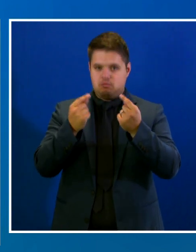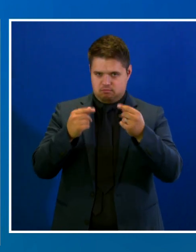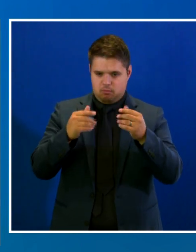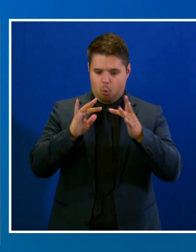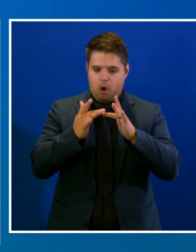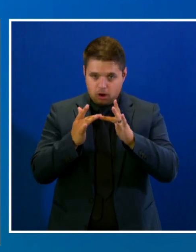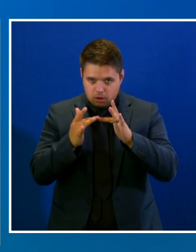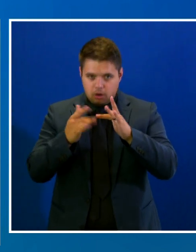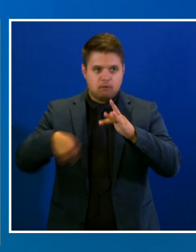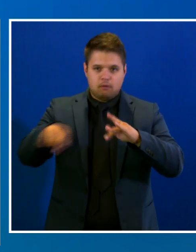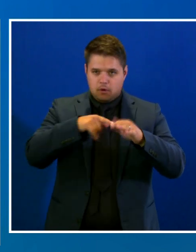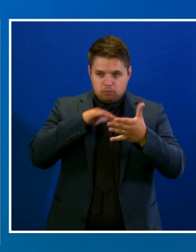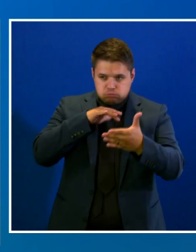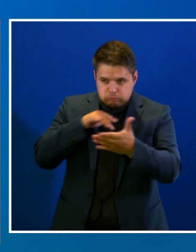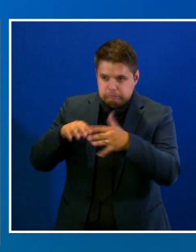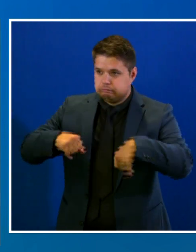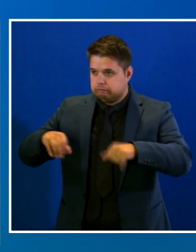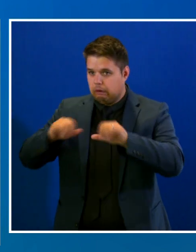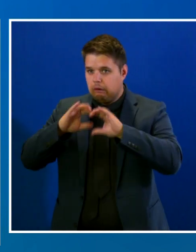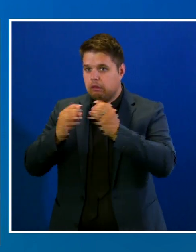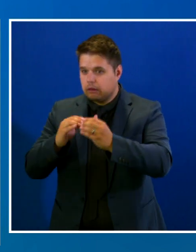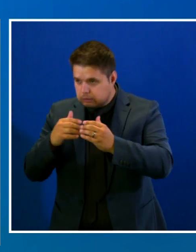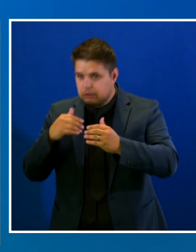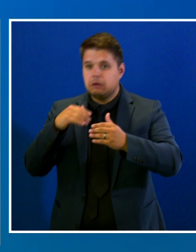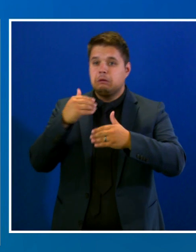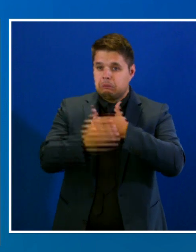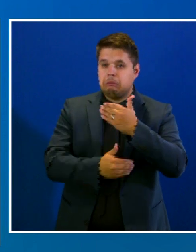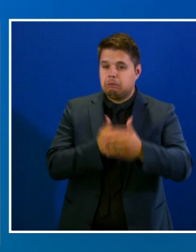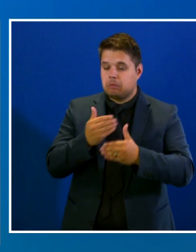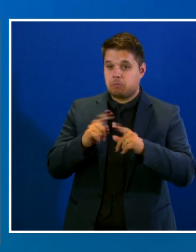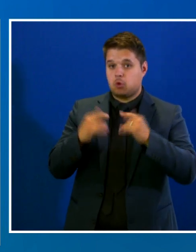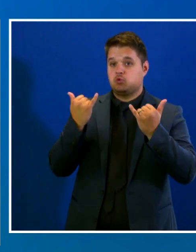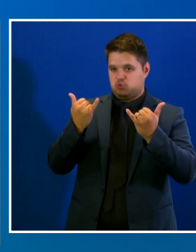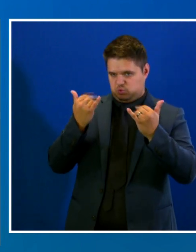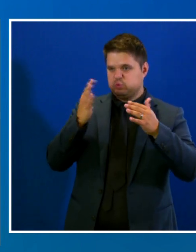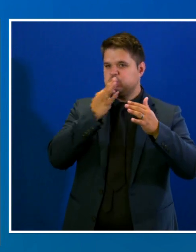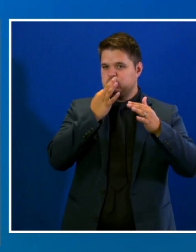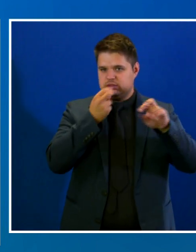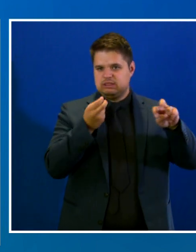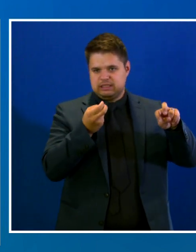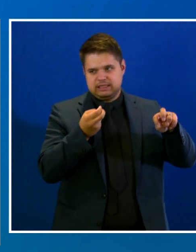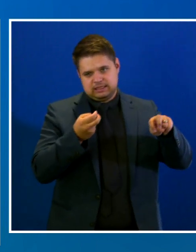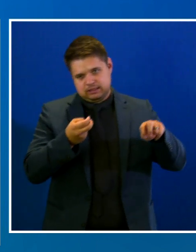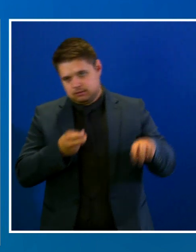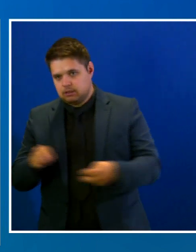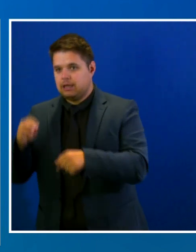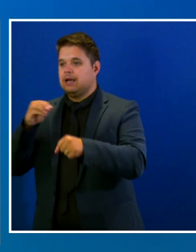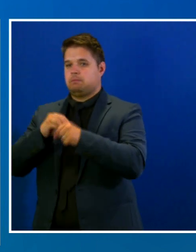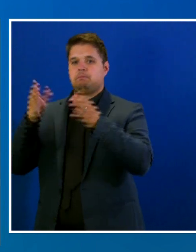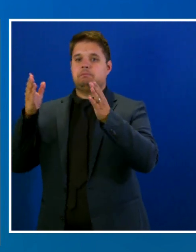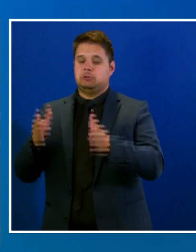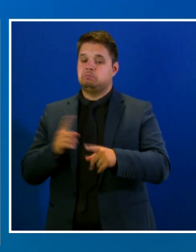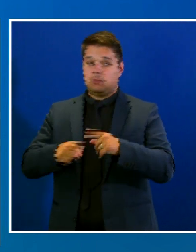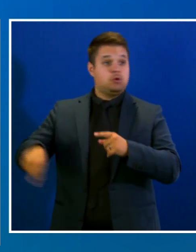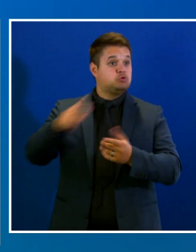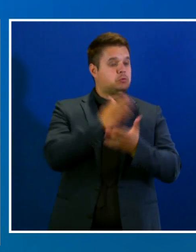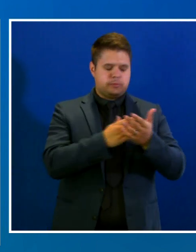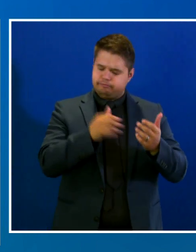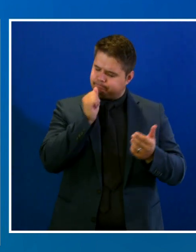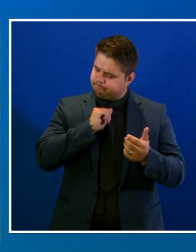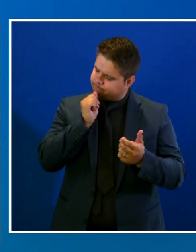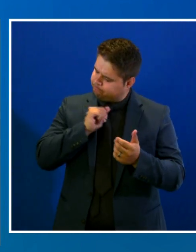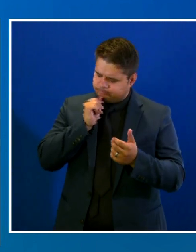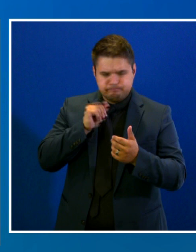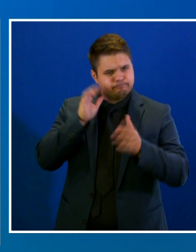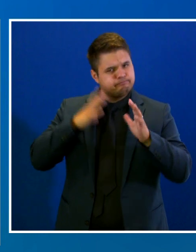and their families to celebrate from a distance. What an incredible feat for the faculty and